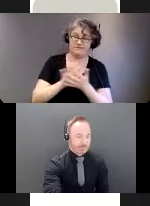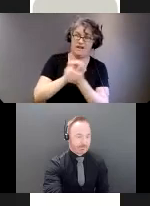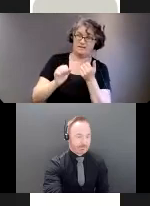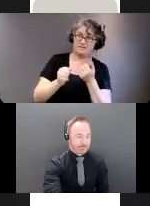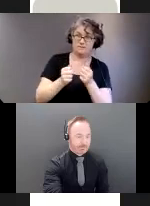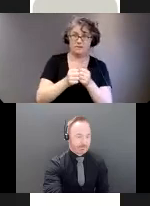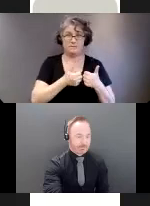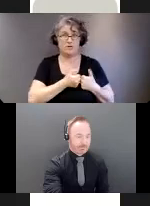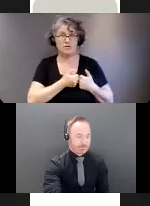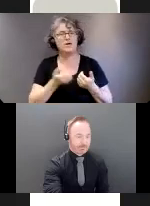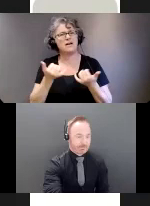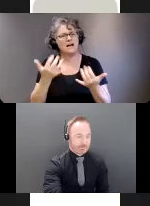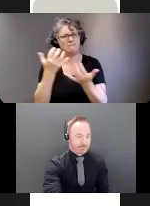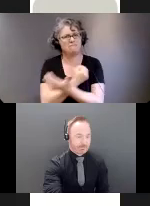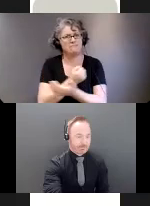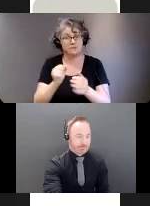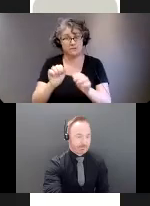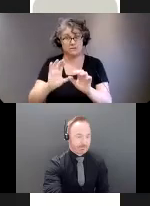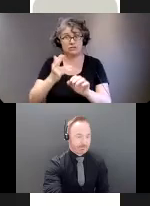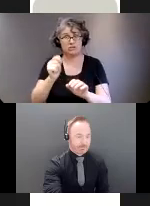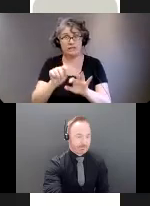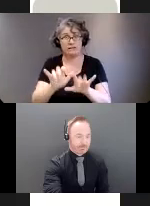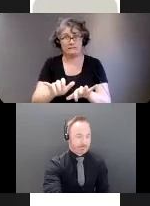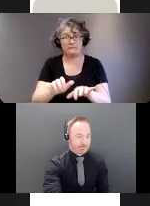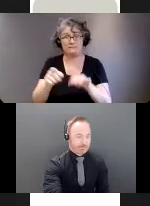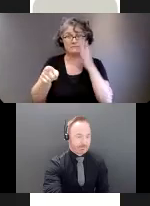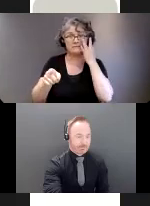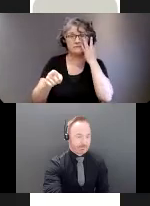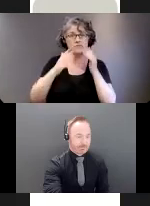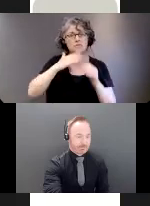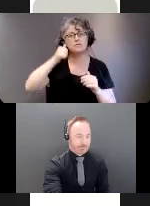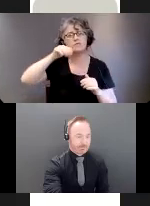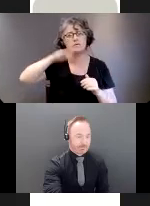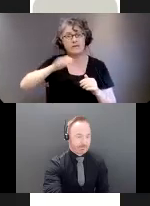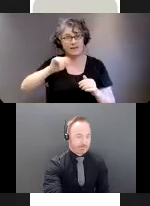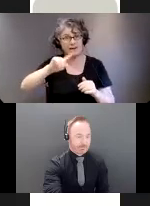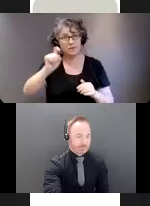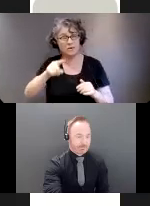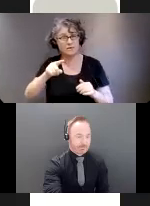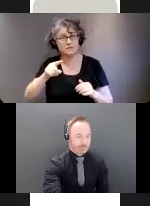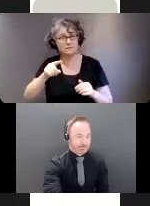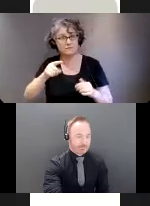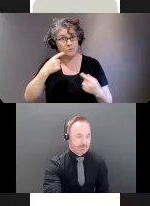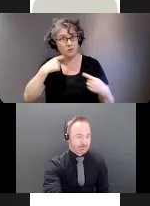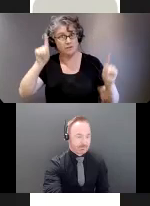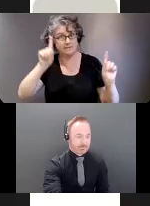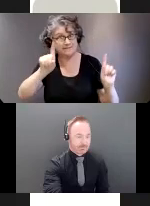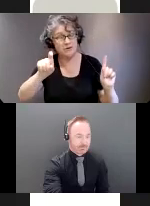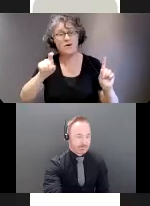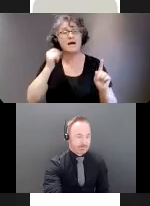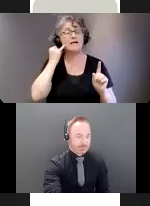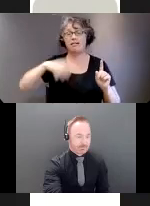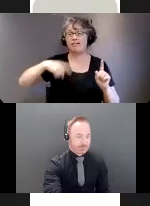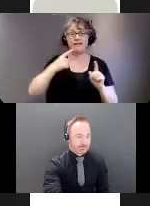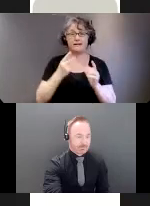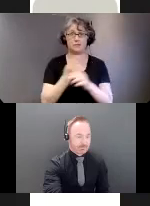the chat. Does this question work with older women? Or if you haven't used it, would you anticipate that this question would work with older